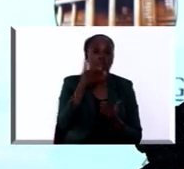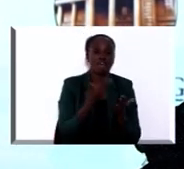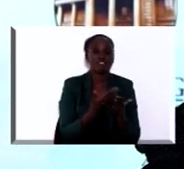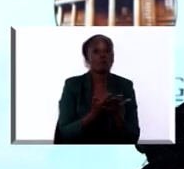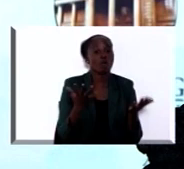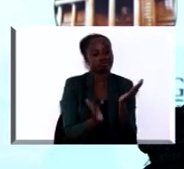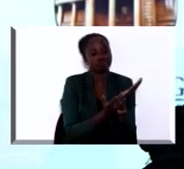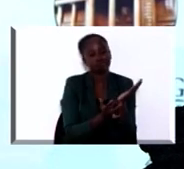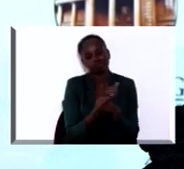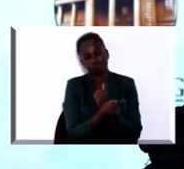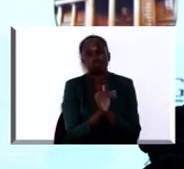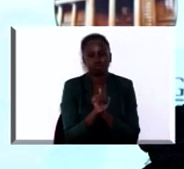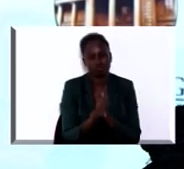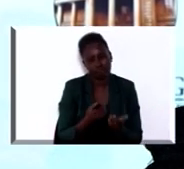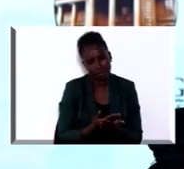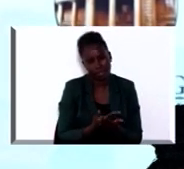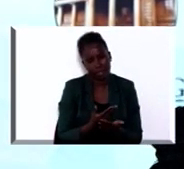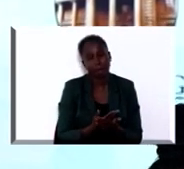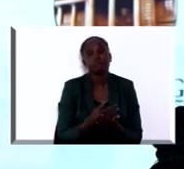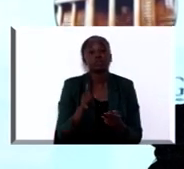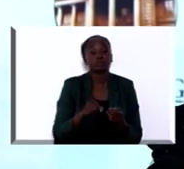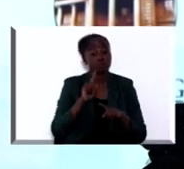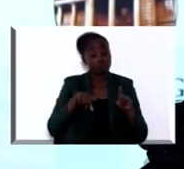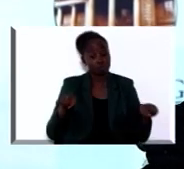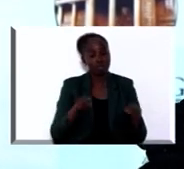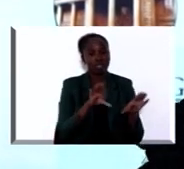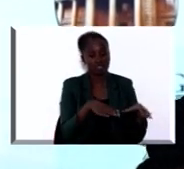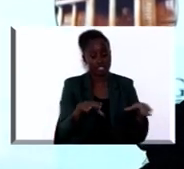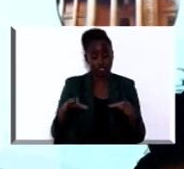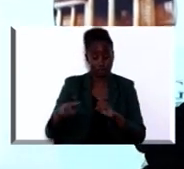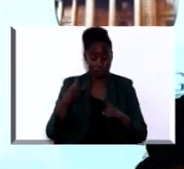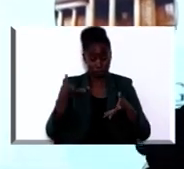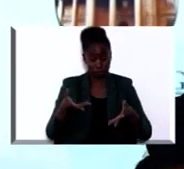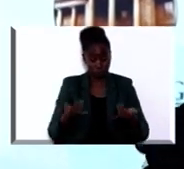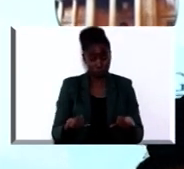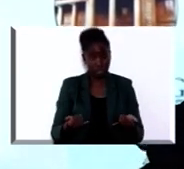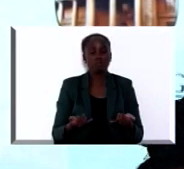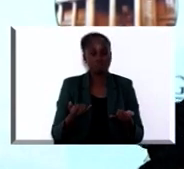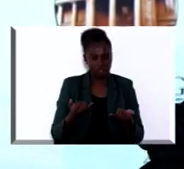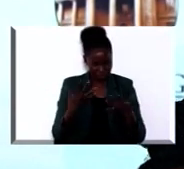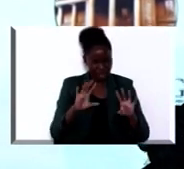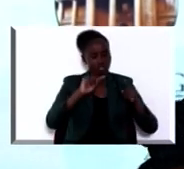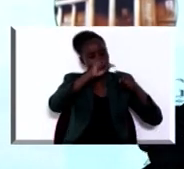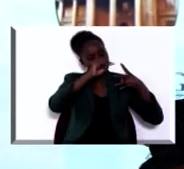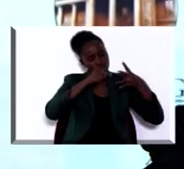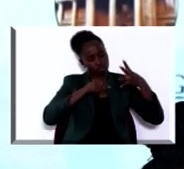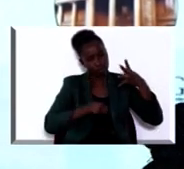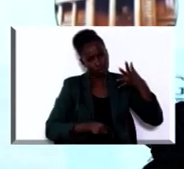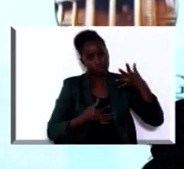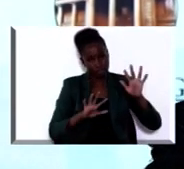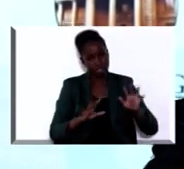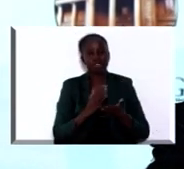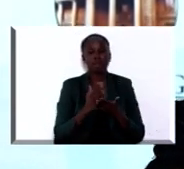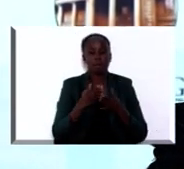digital platforms. In the various sections of this speech today, I've also pointed out